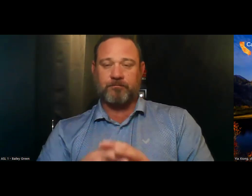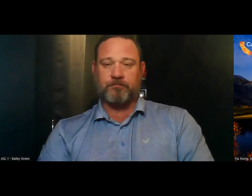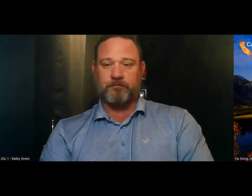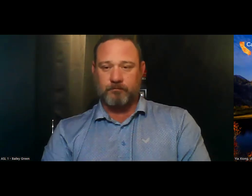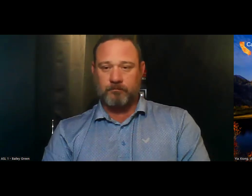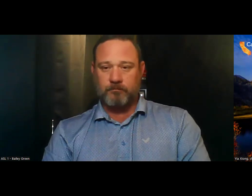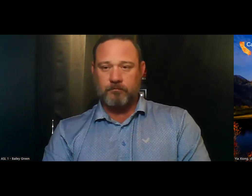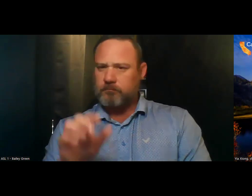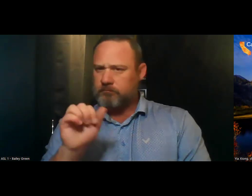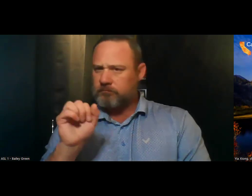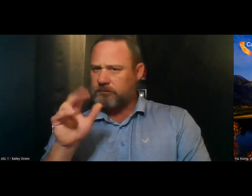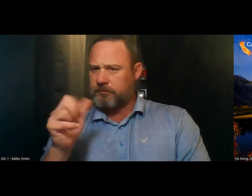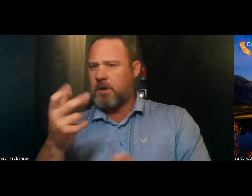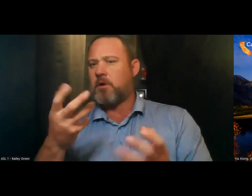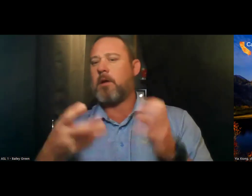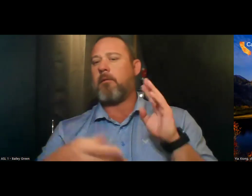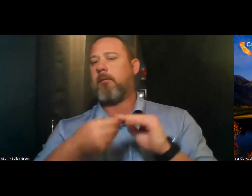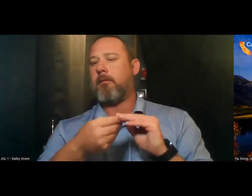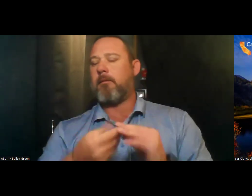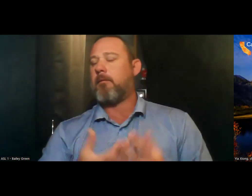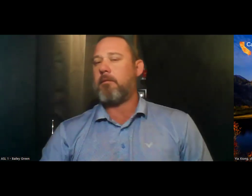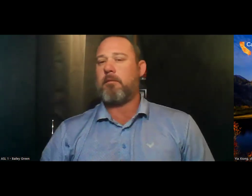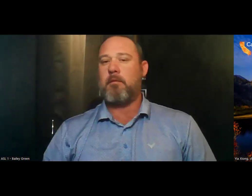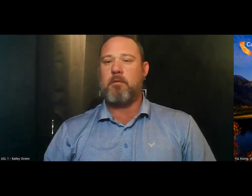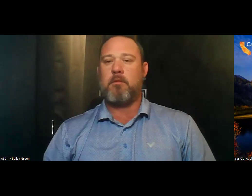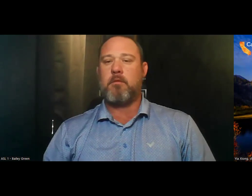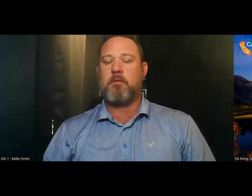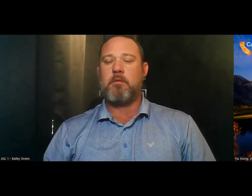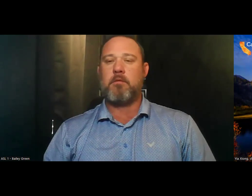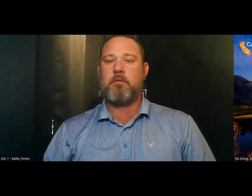Sarah, would you like to add anything else?